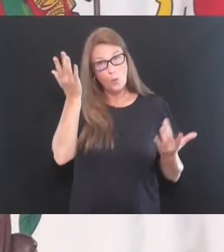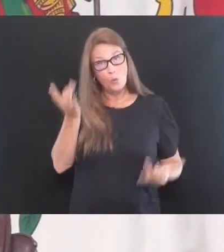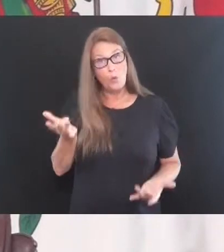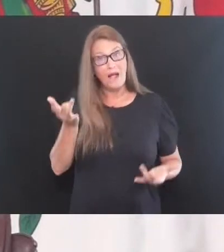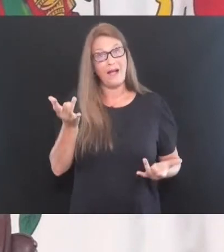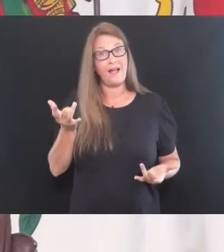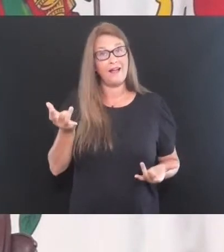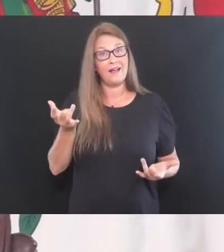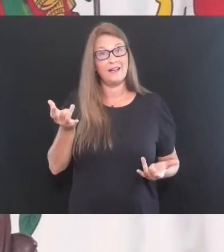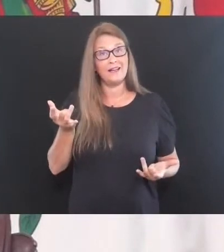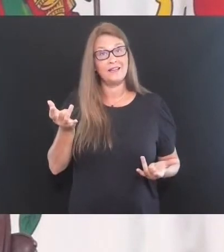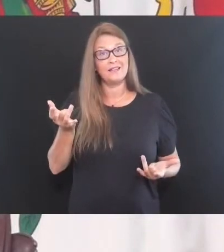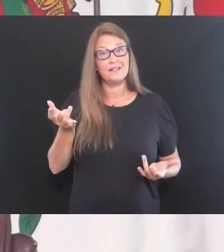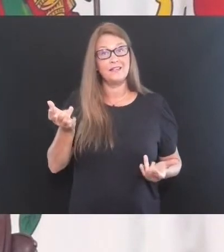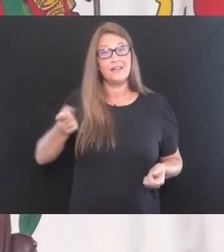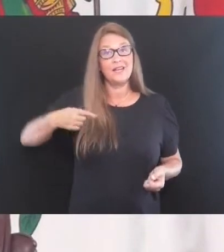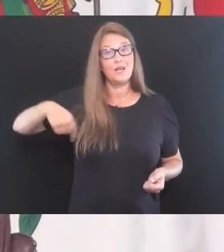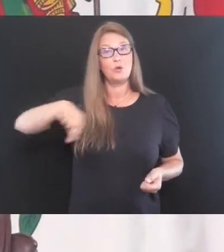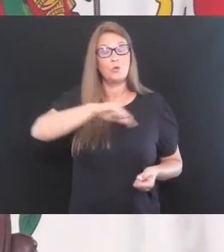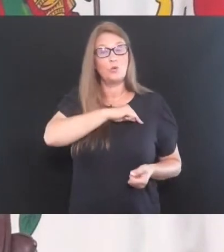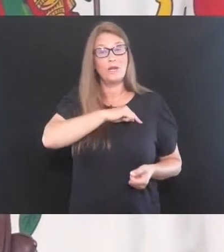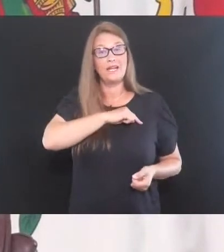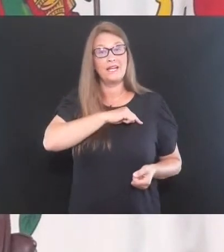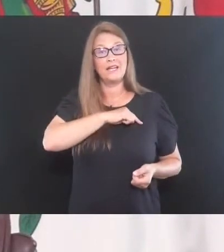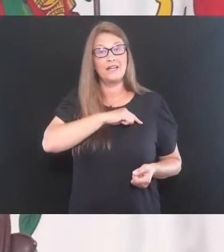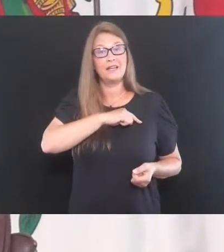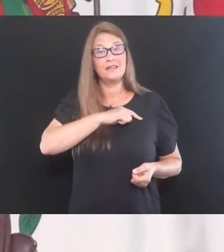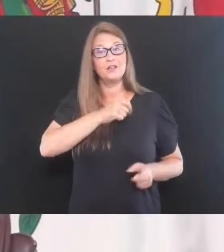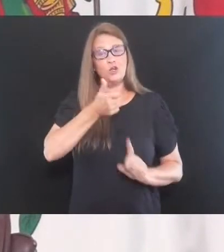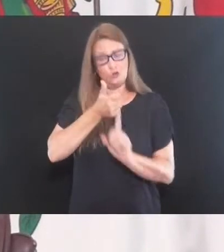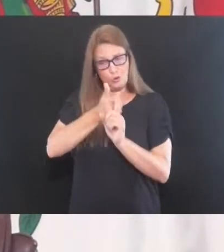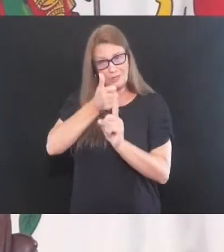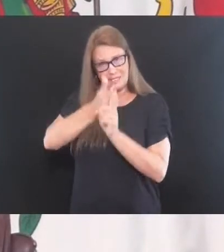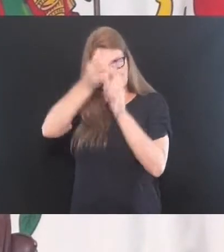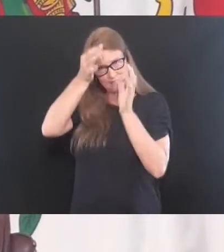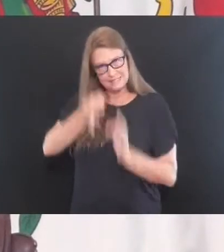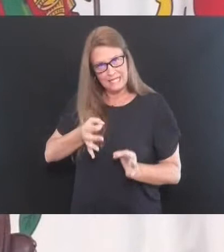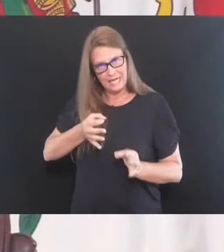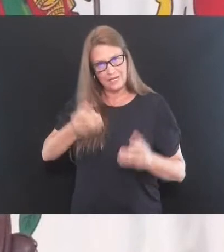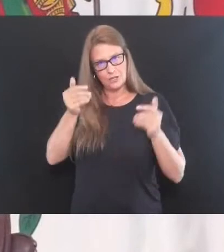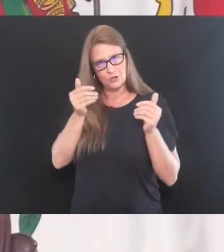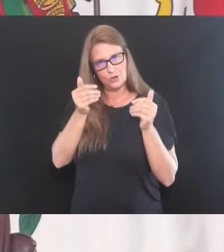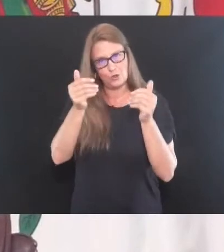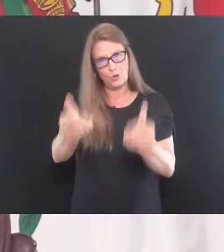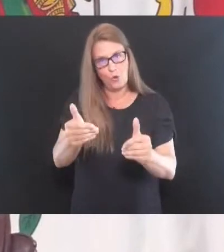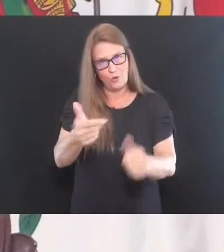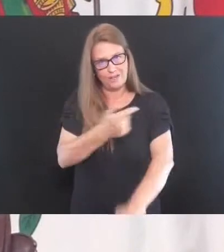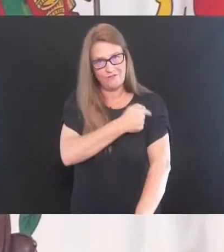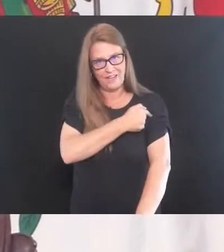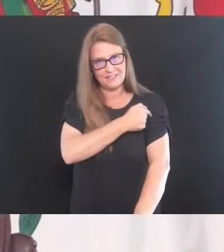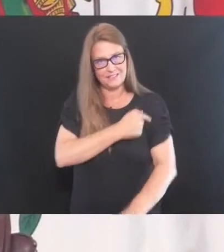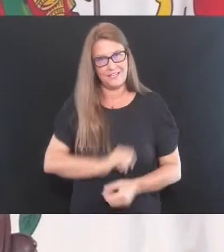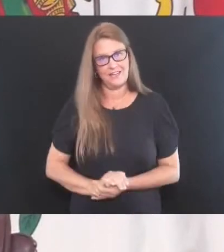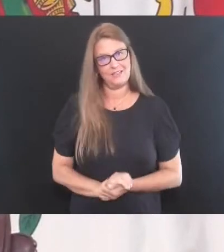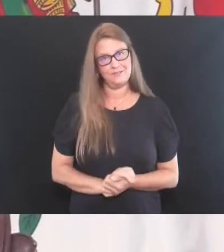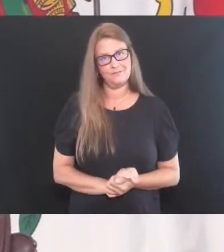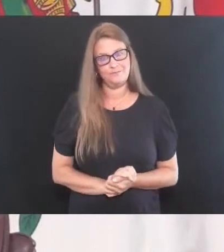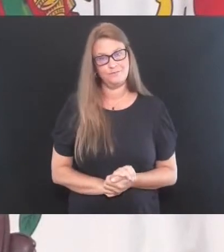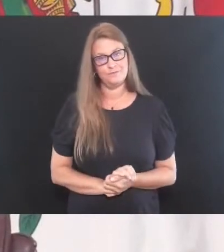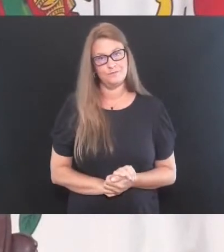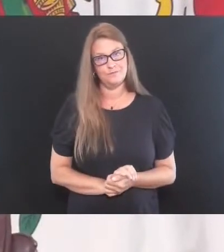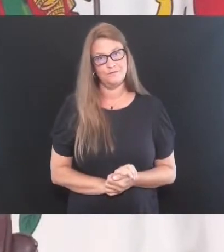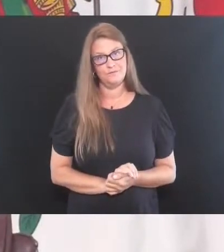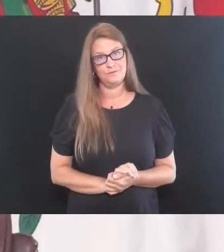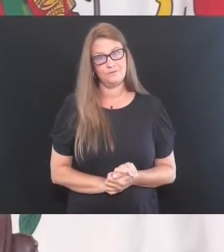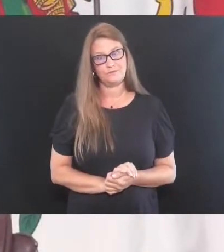can't we just listen, and on a voluntary basis, why can't we just go get vaccinated? Why